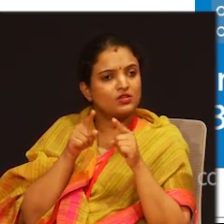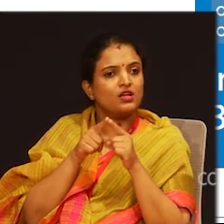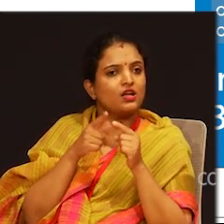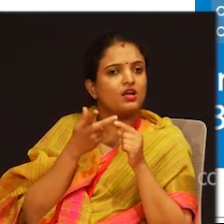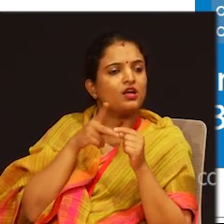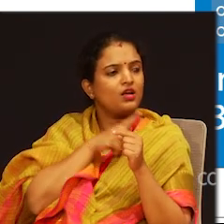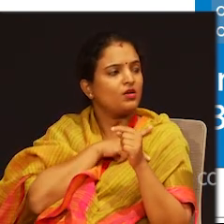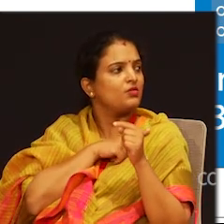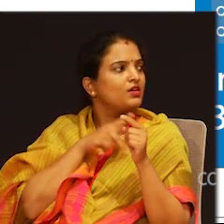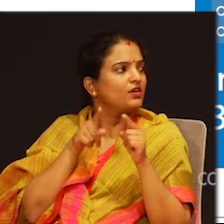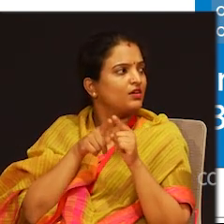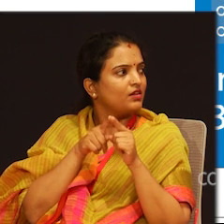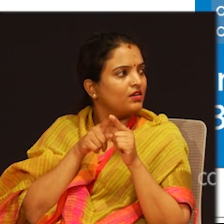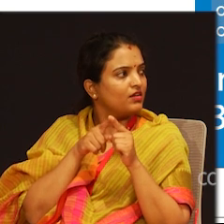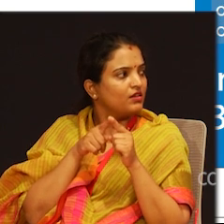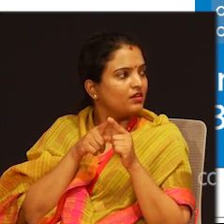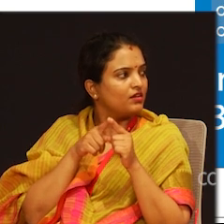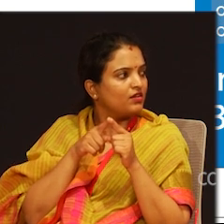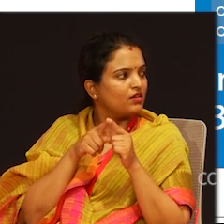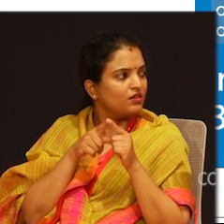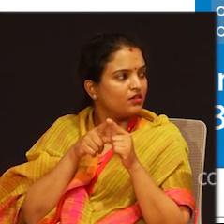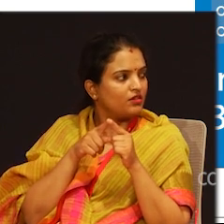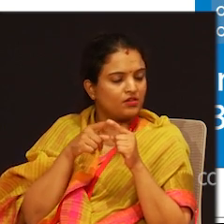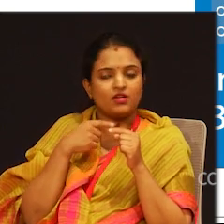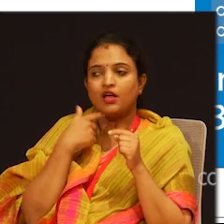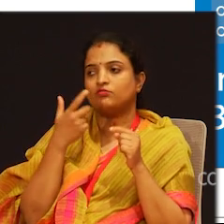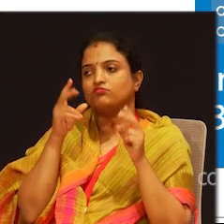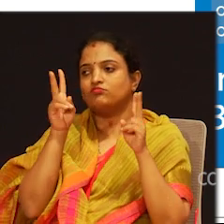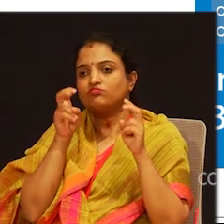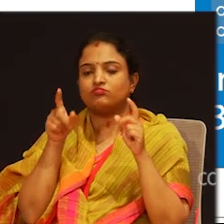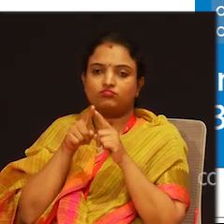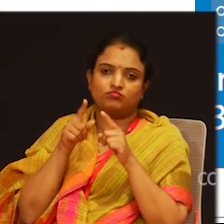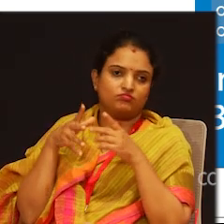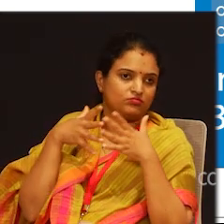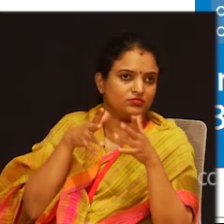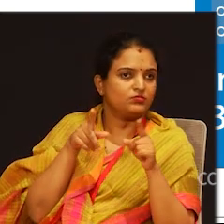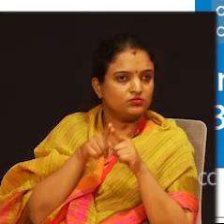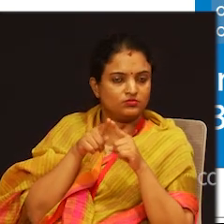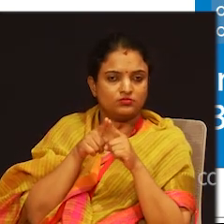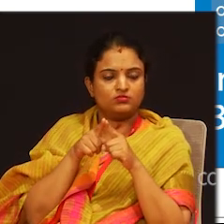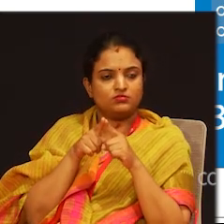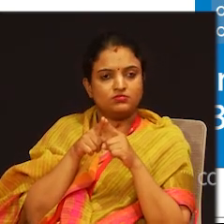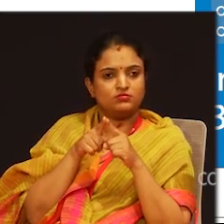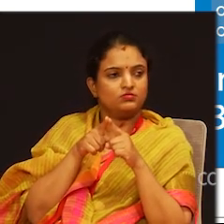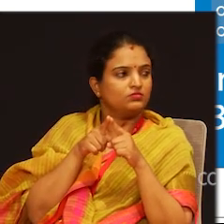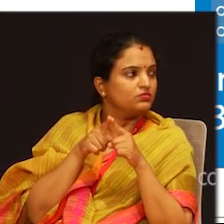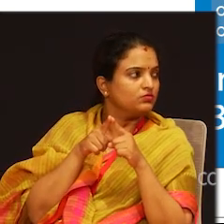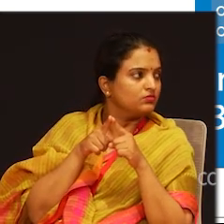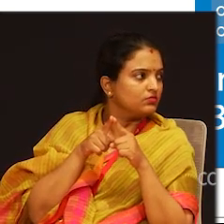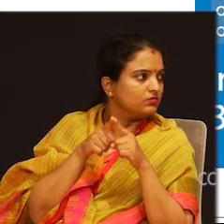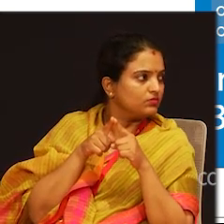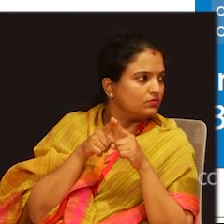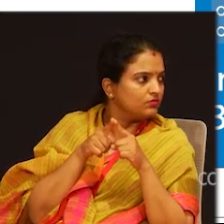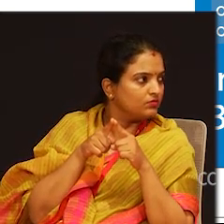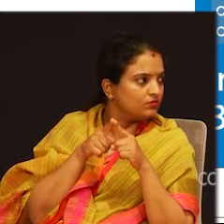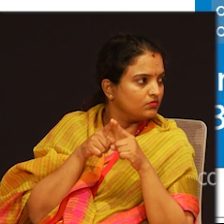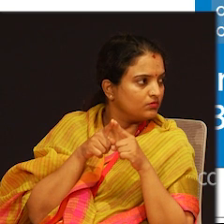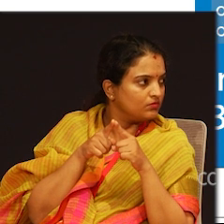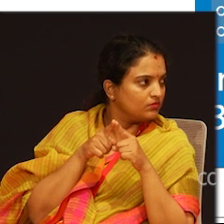personal, descriptions also. You could pinch the